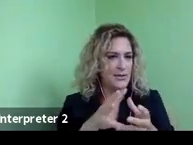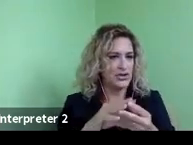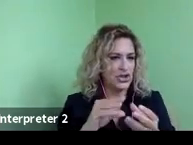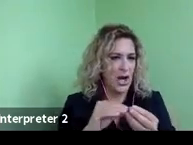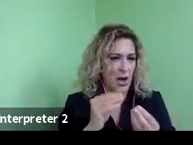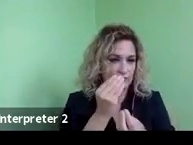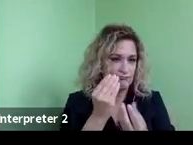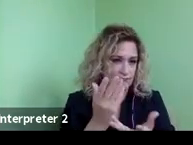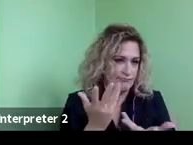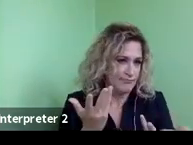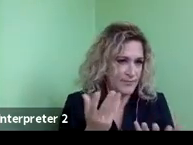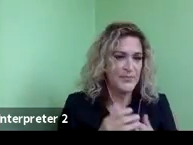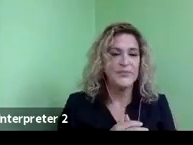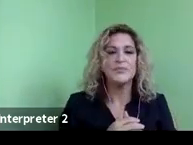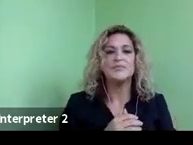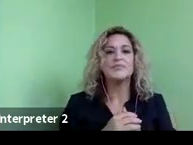when can it be shared?